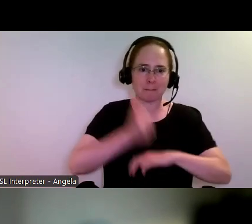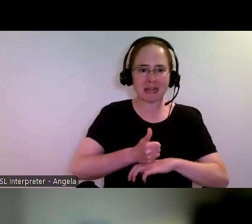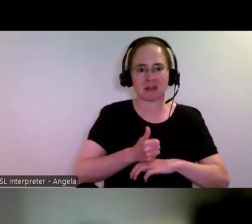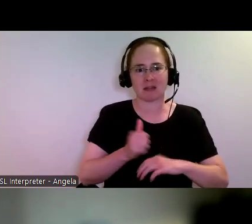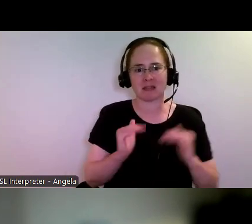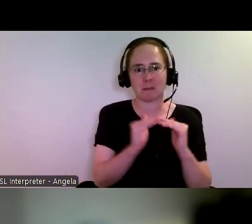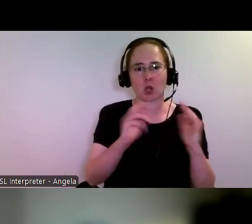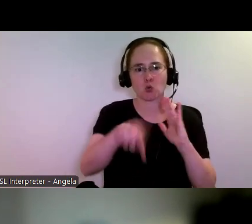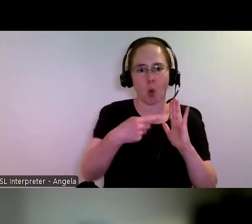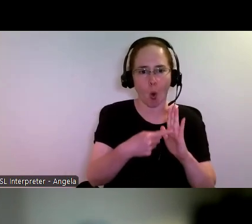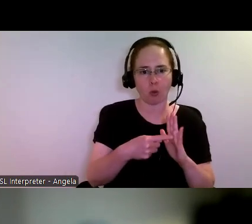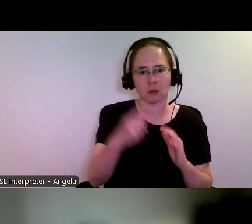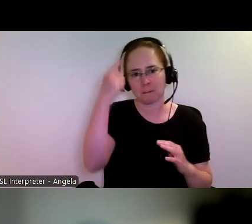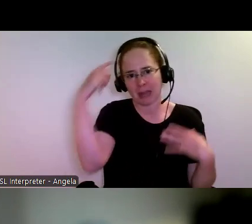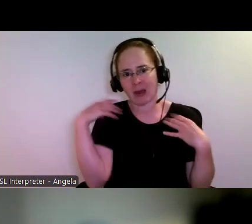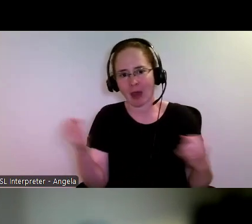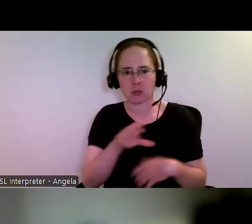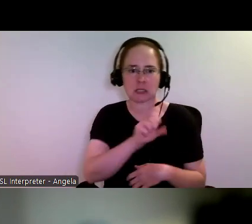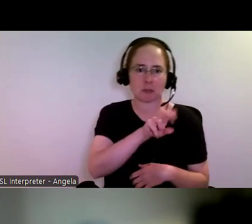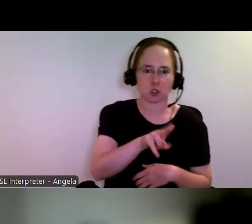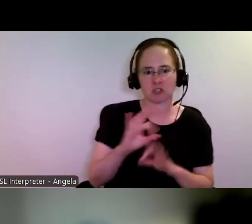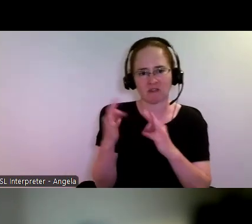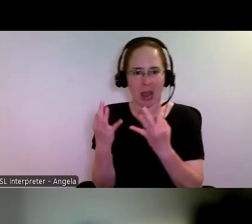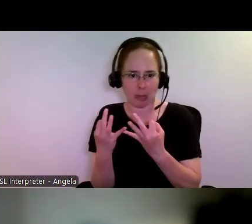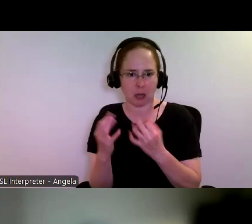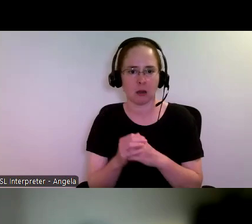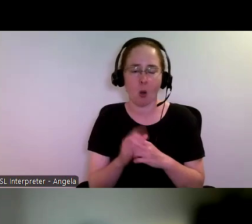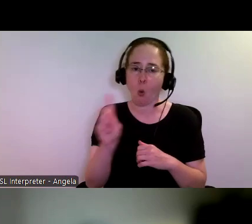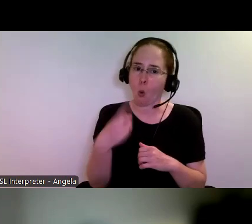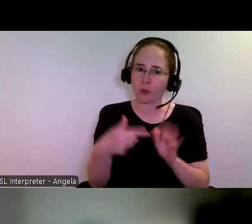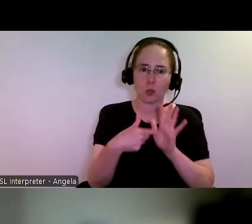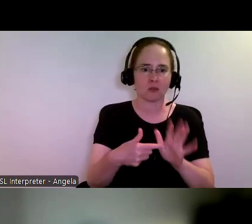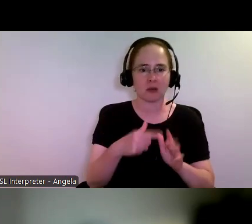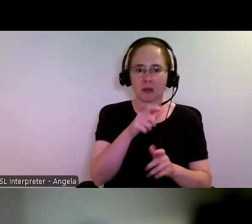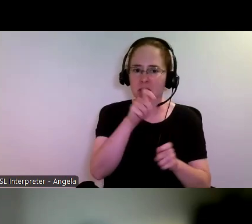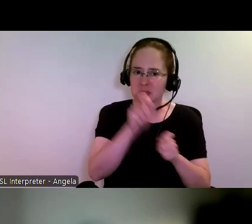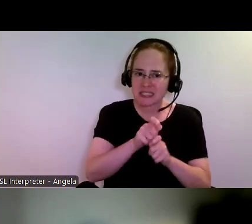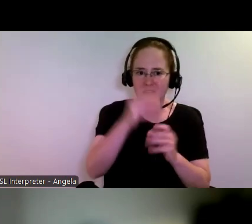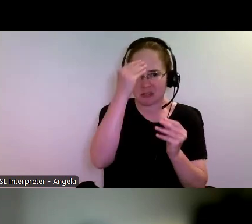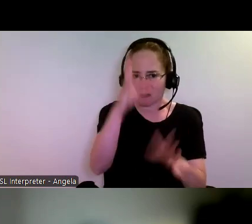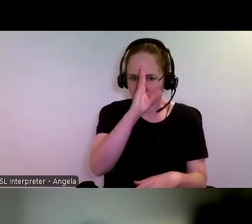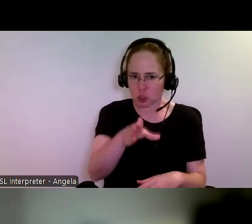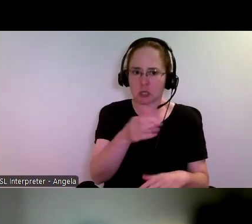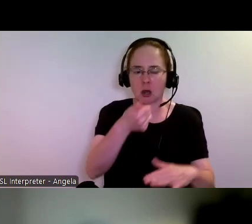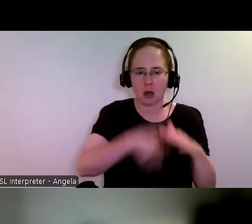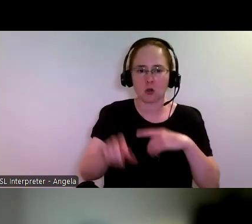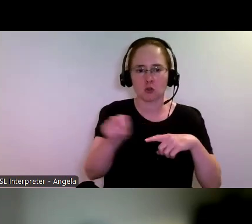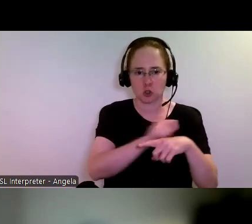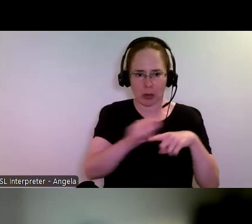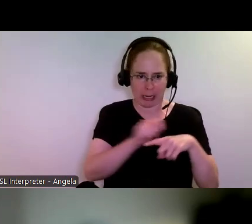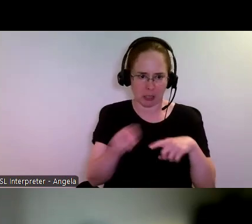role, mental health, substance use, or family, and it should only reflect information explicitly covered in the